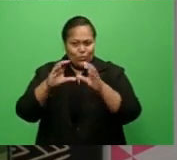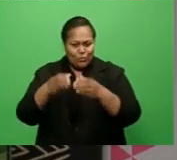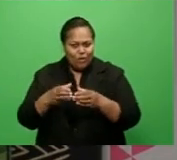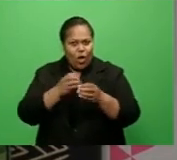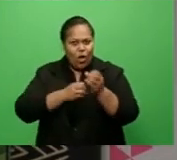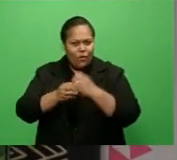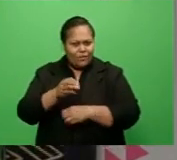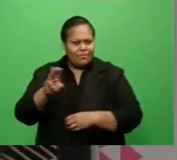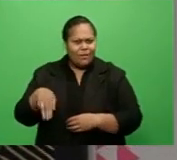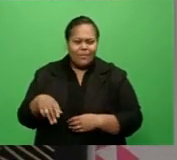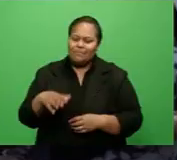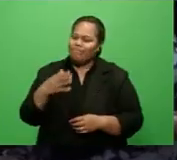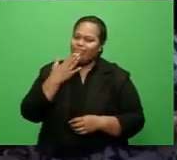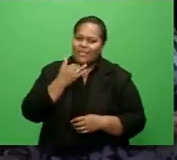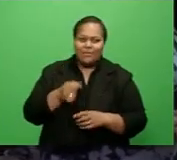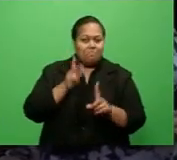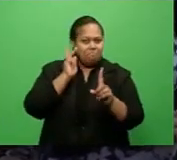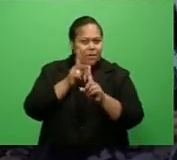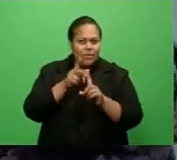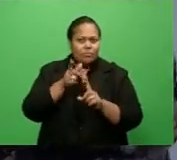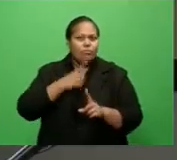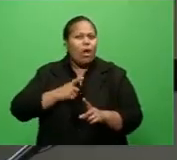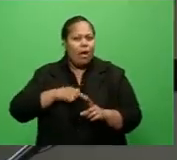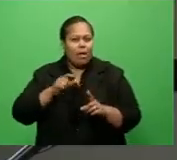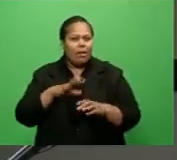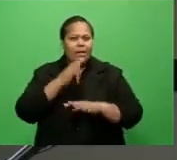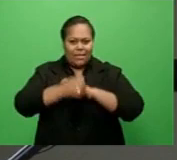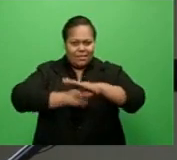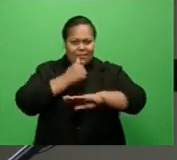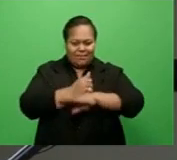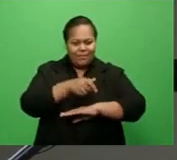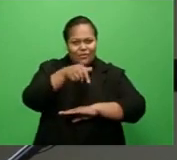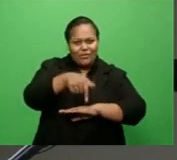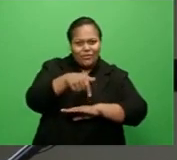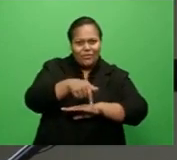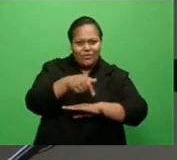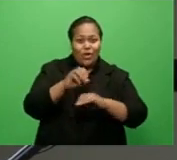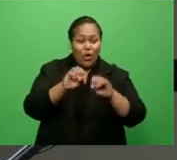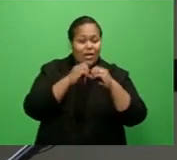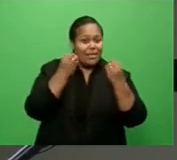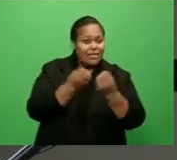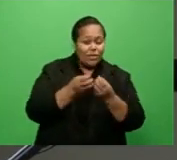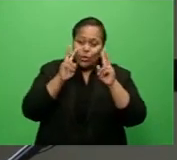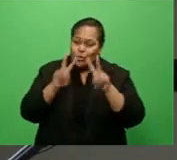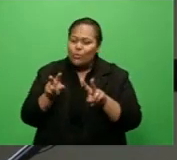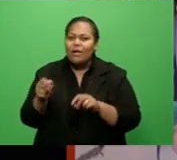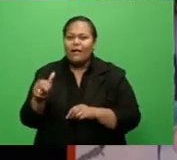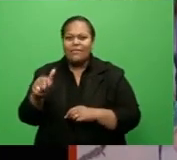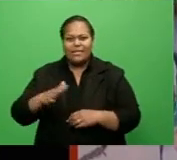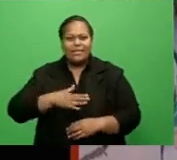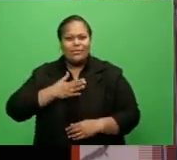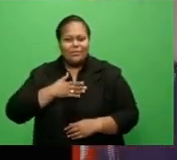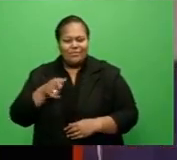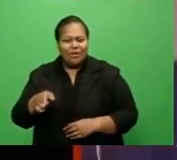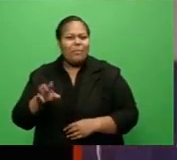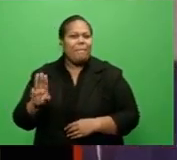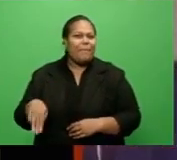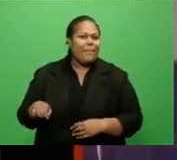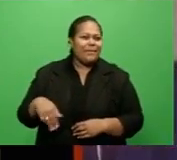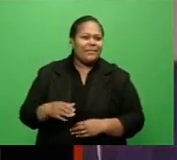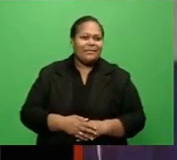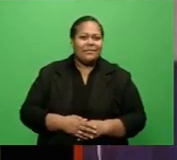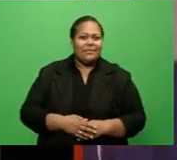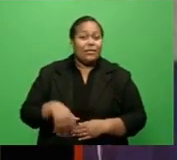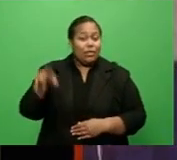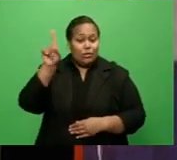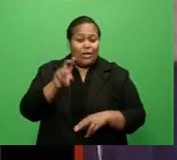the purpose, the reason why FCEF exists, and that is to look after the interest of our members. To date, FCEF